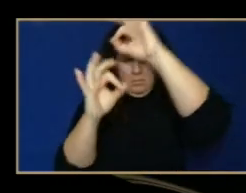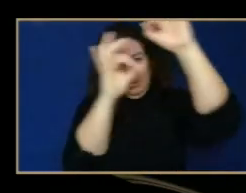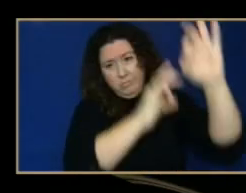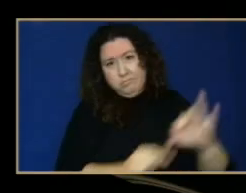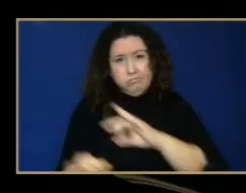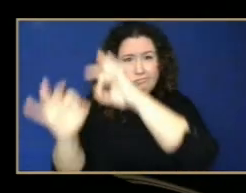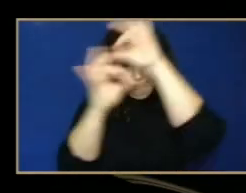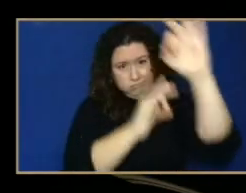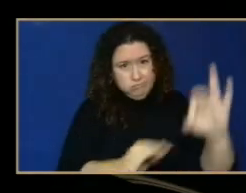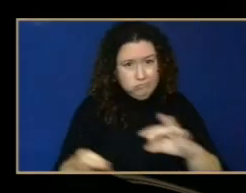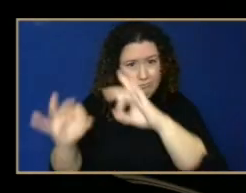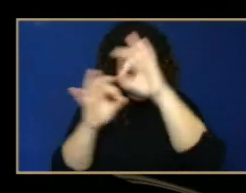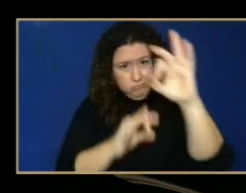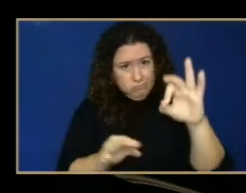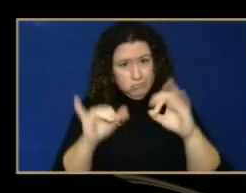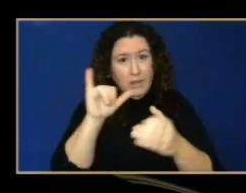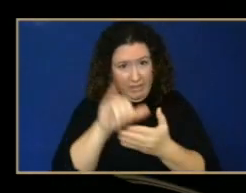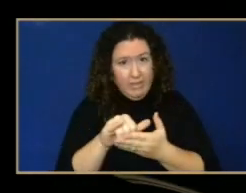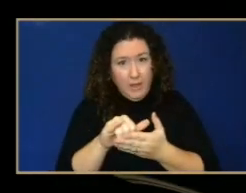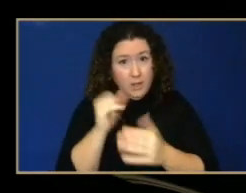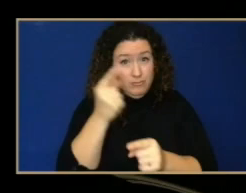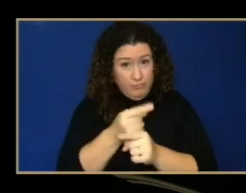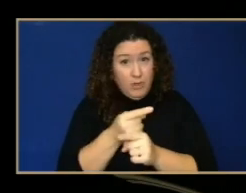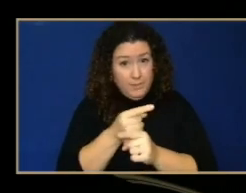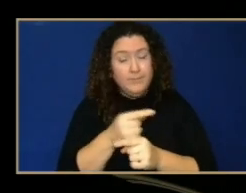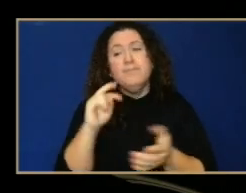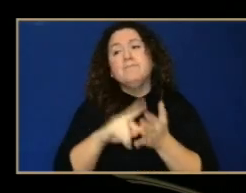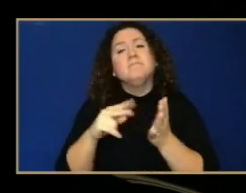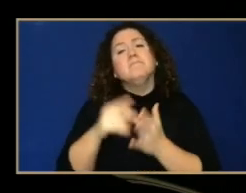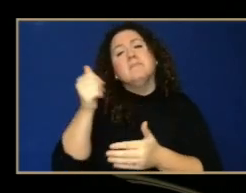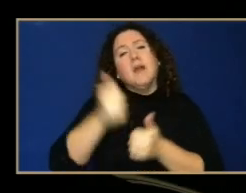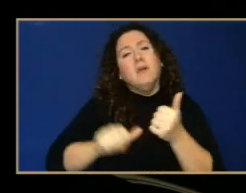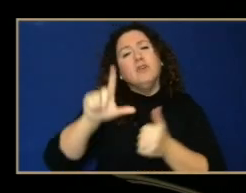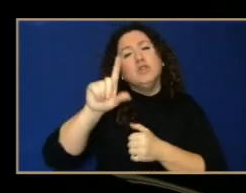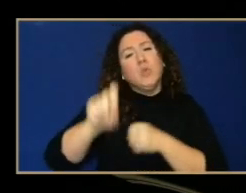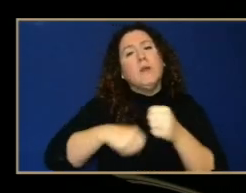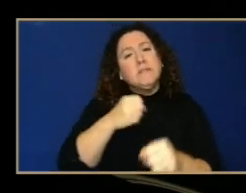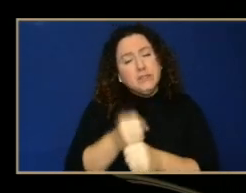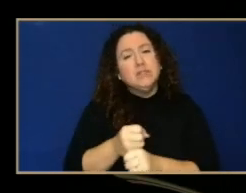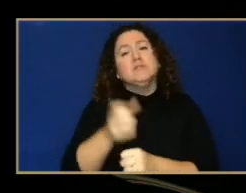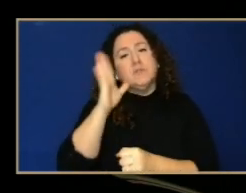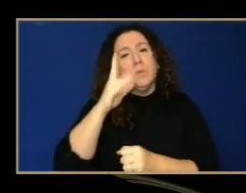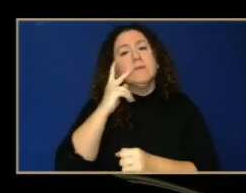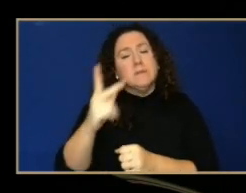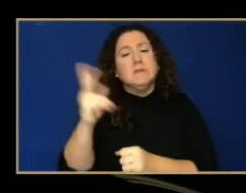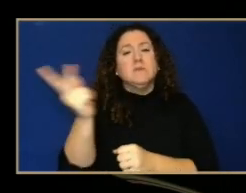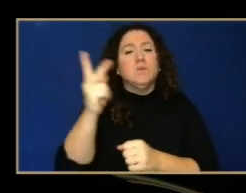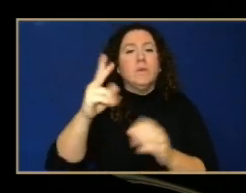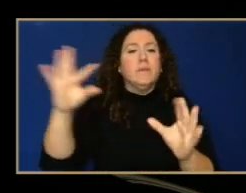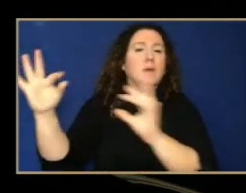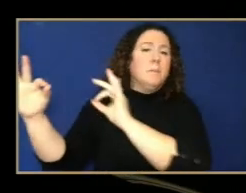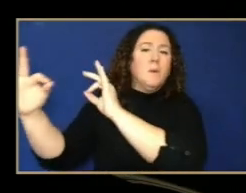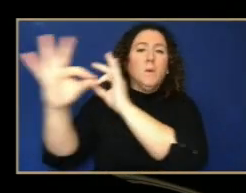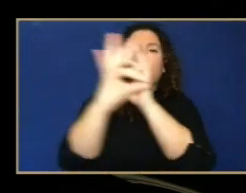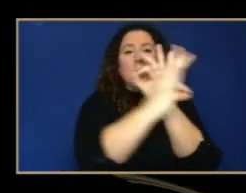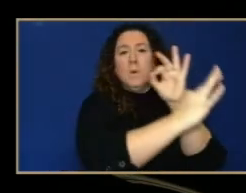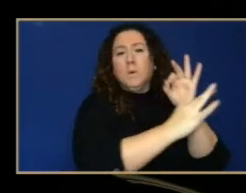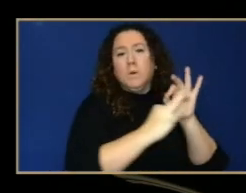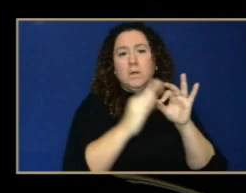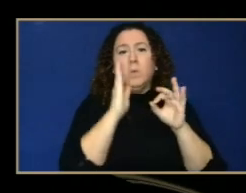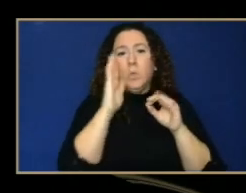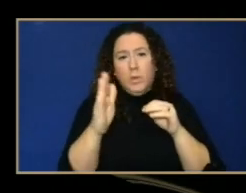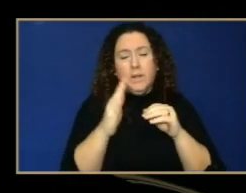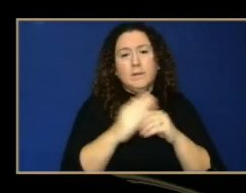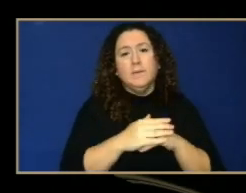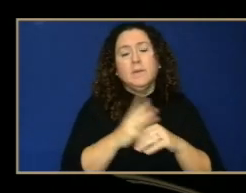a degree or so apart from each other. However, just like the moon is up half the time during the day and half the time during the night, sometimes this conjunction is going